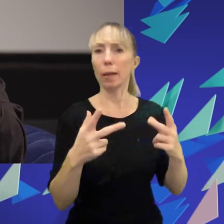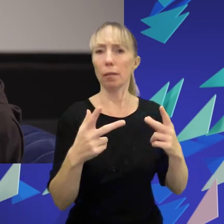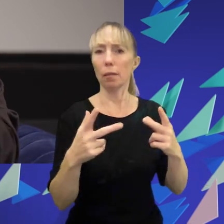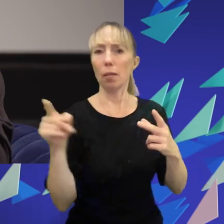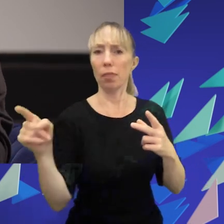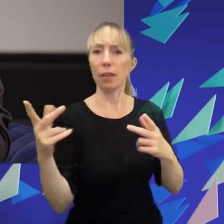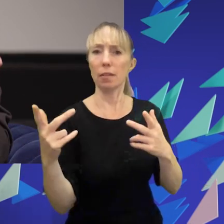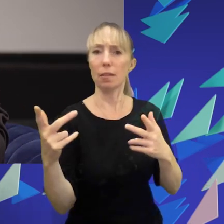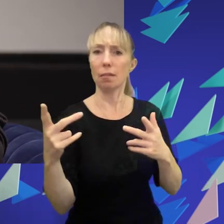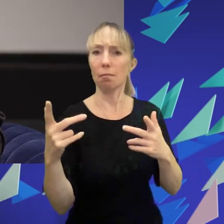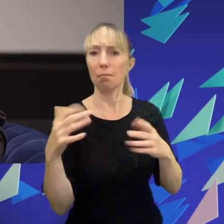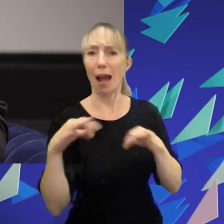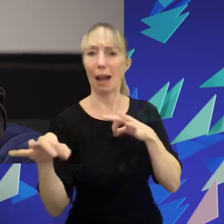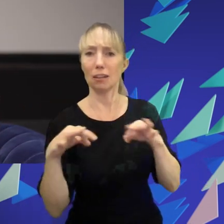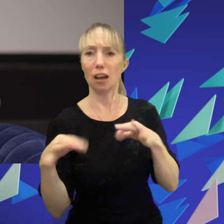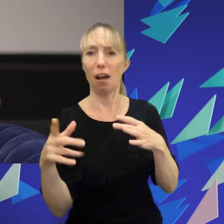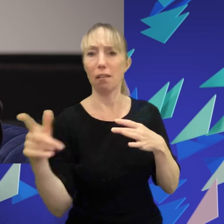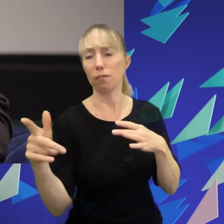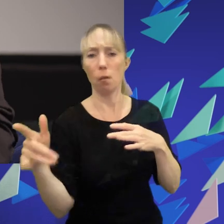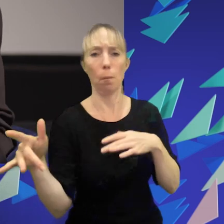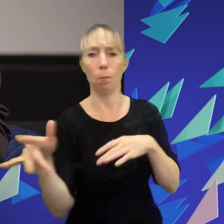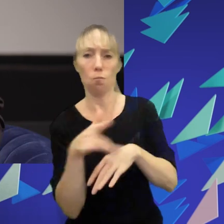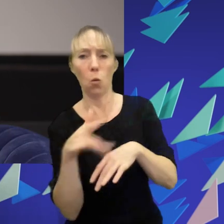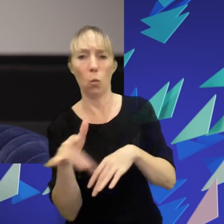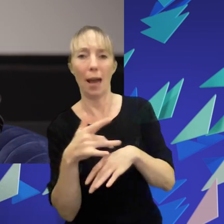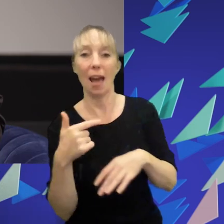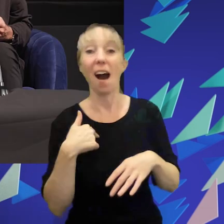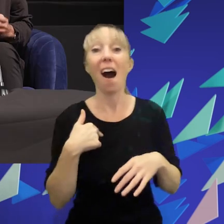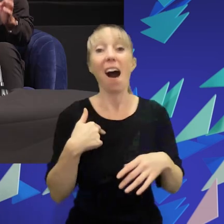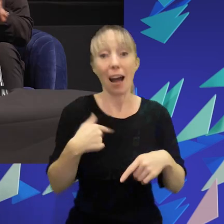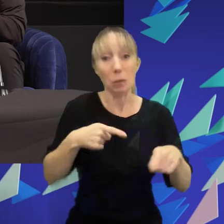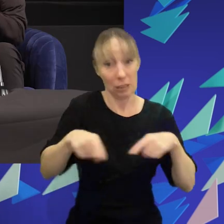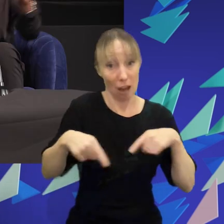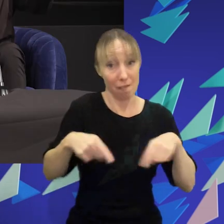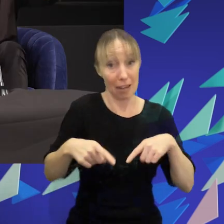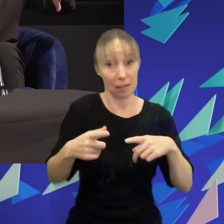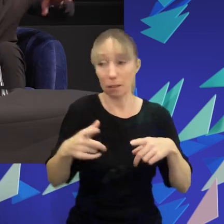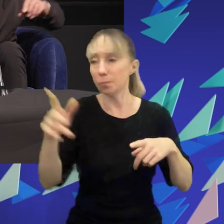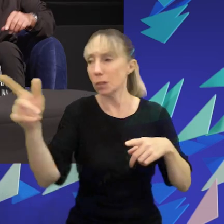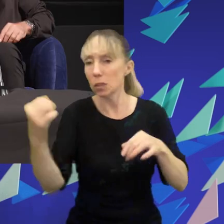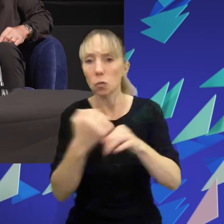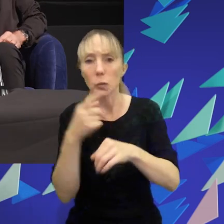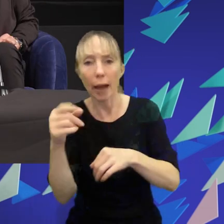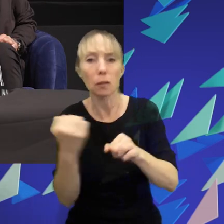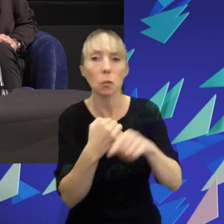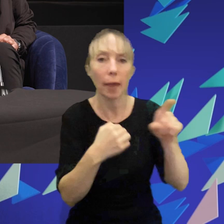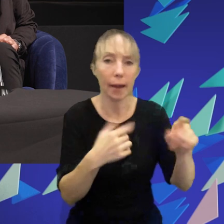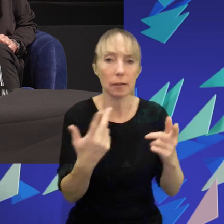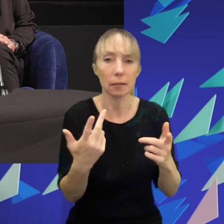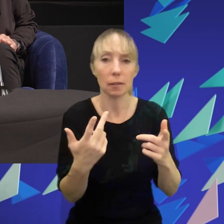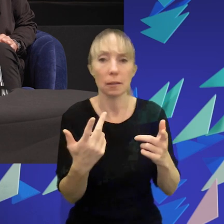actor. So the scene is about that. And I was directing the scene. You know, let's do that.